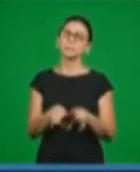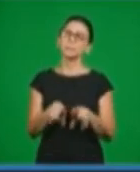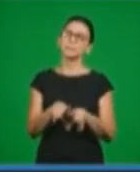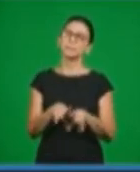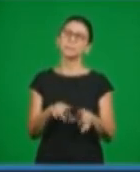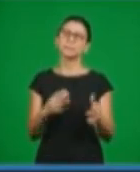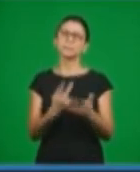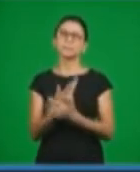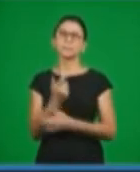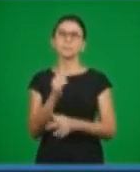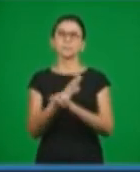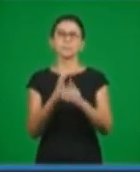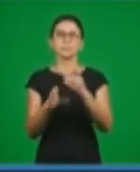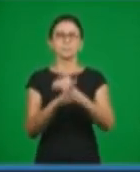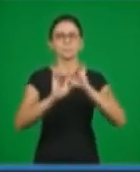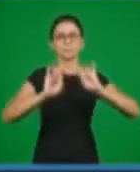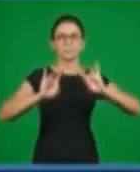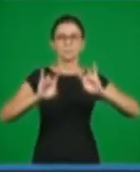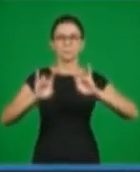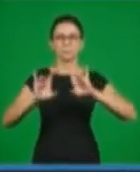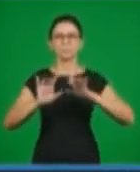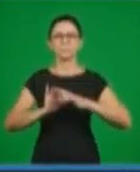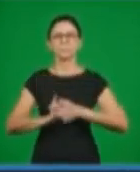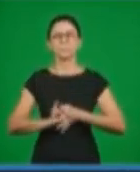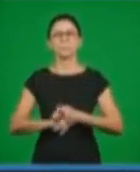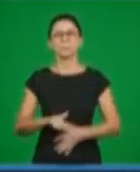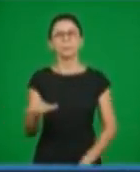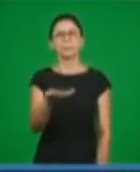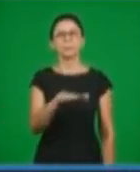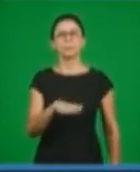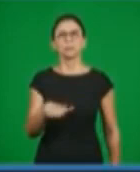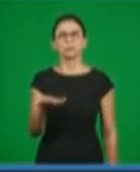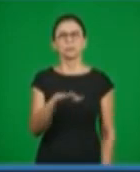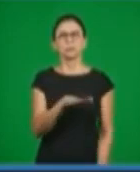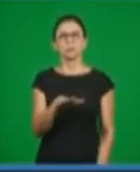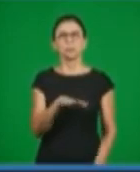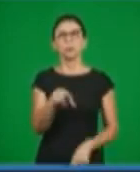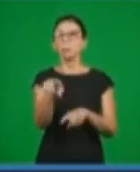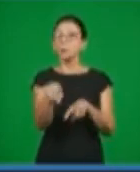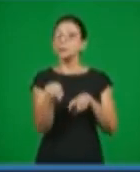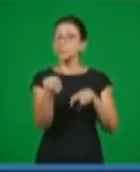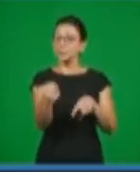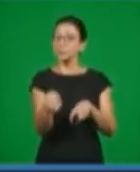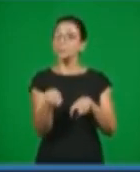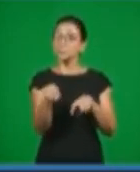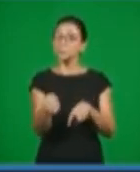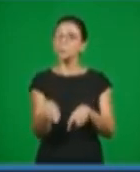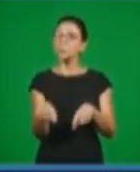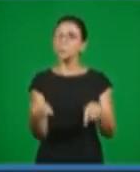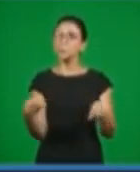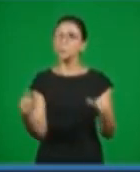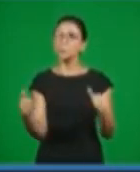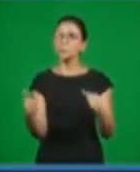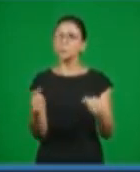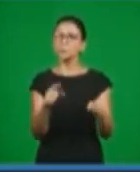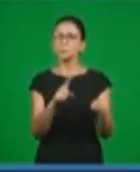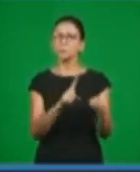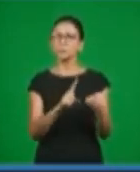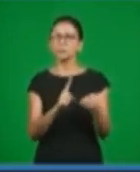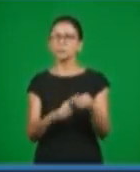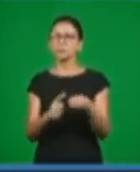Gerais. And also there was a service, a special service that was done in a rural,